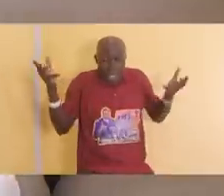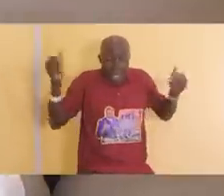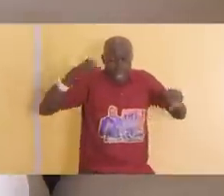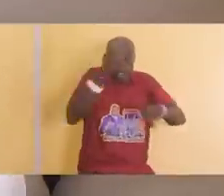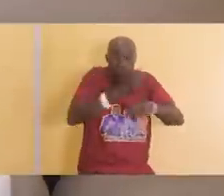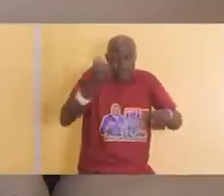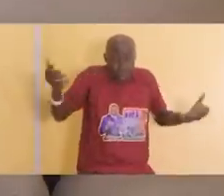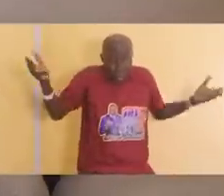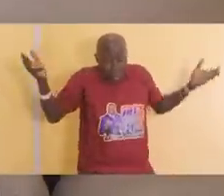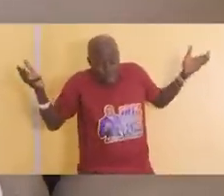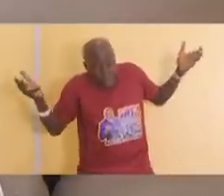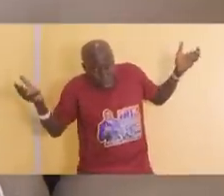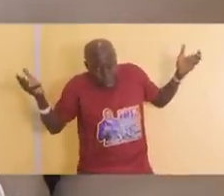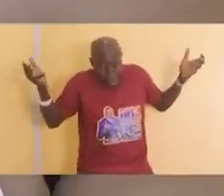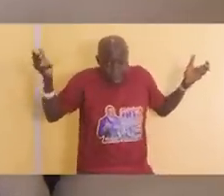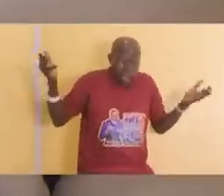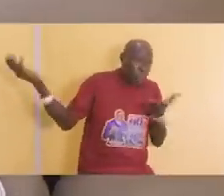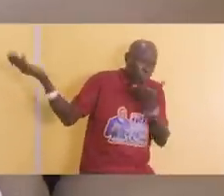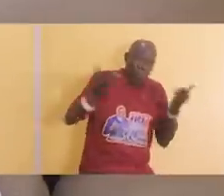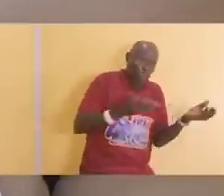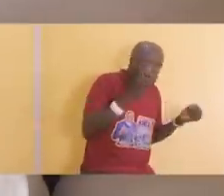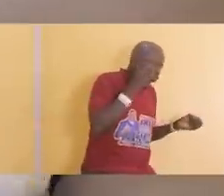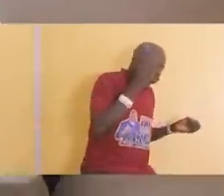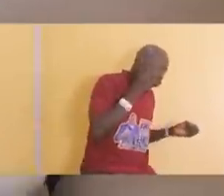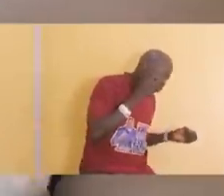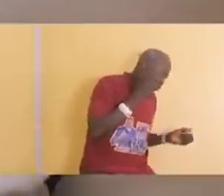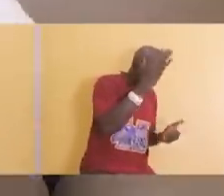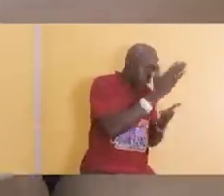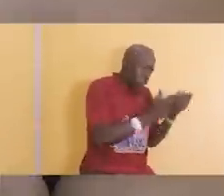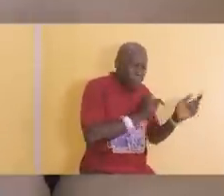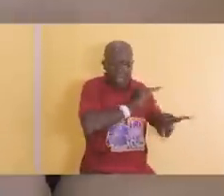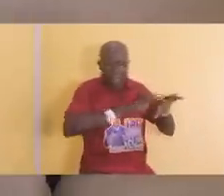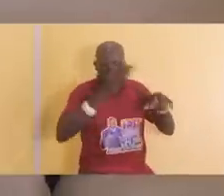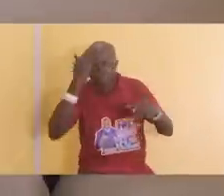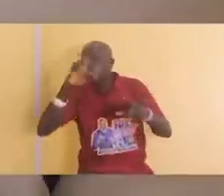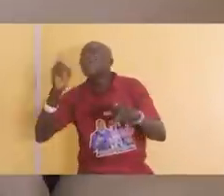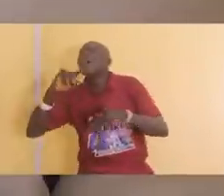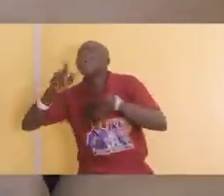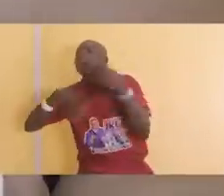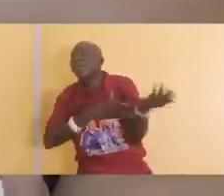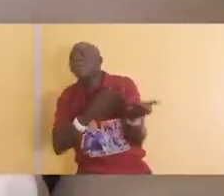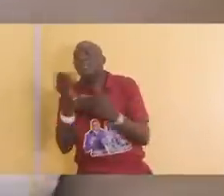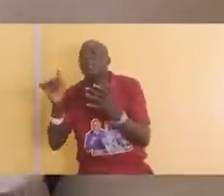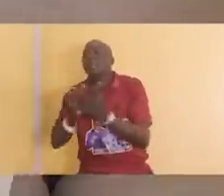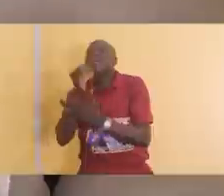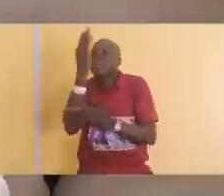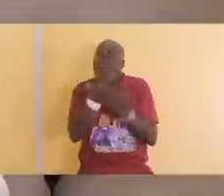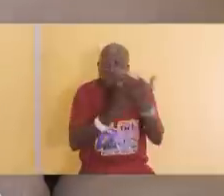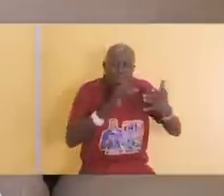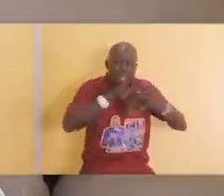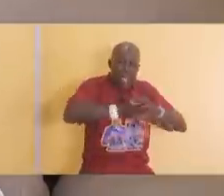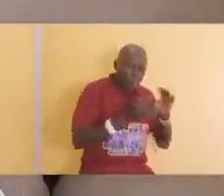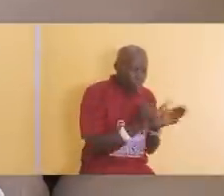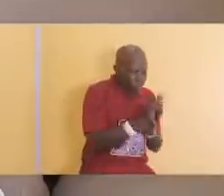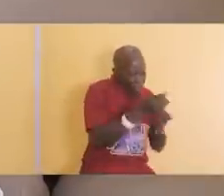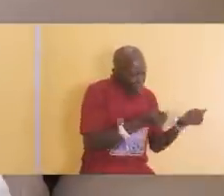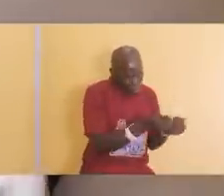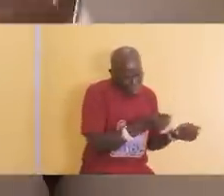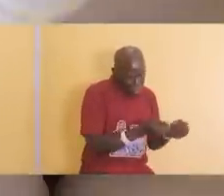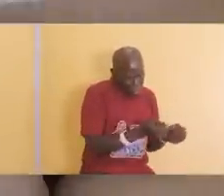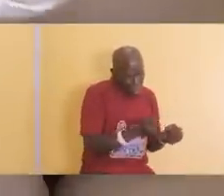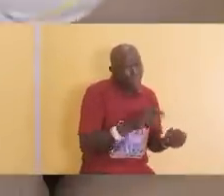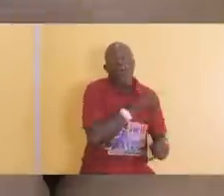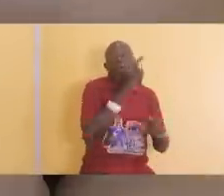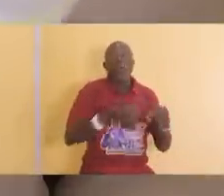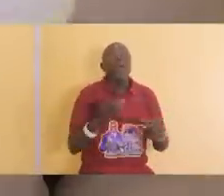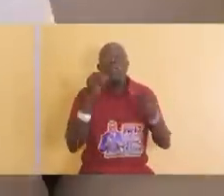He will carry school. Sometimes he will bring it home. Sometimes he will not know with the destination. He will put it inside the